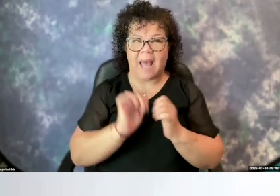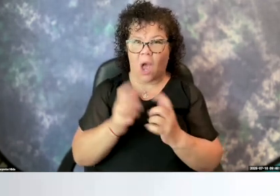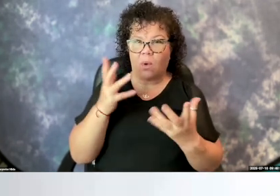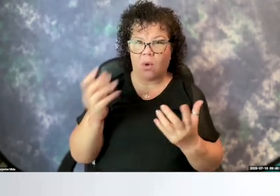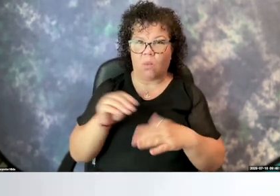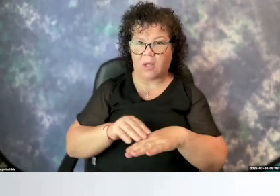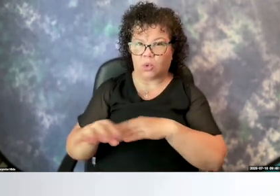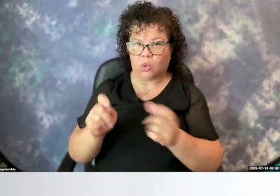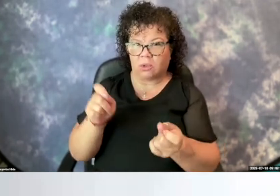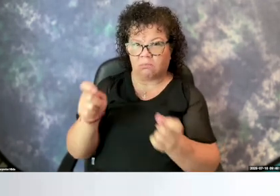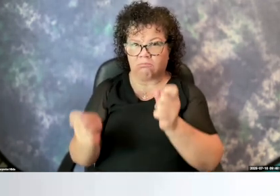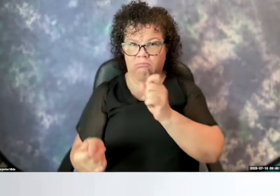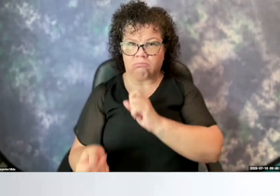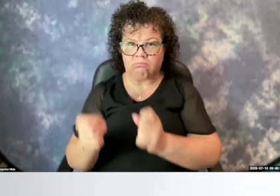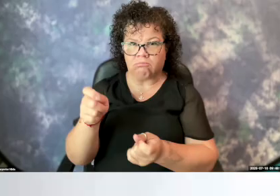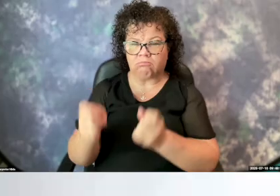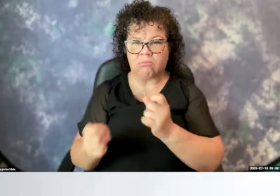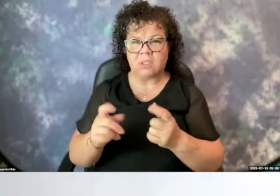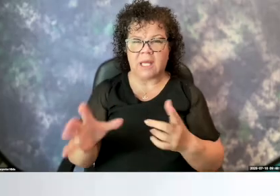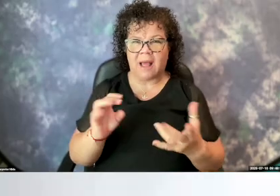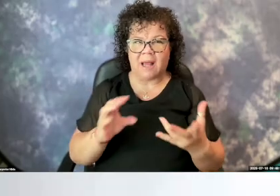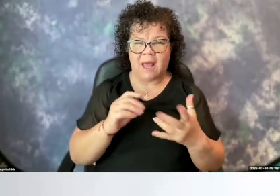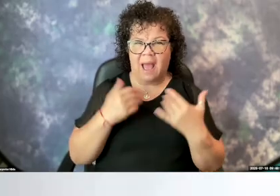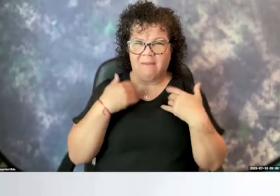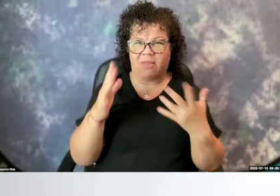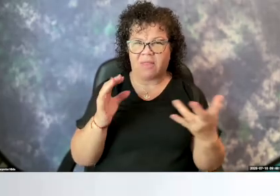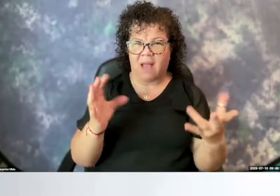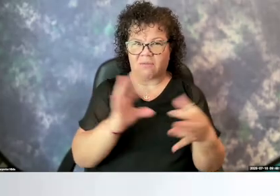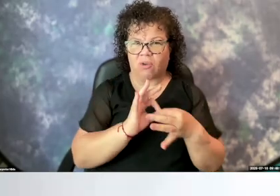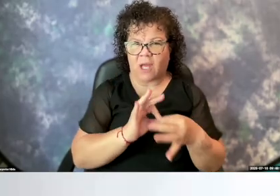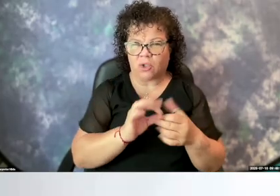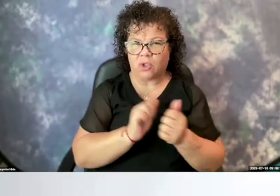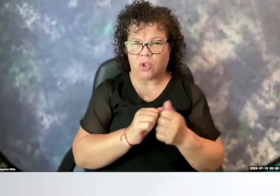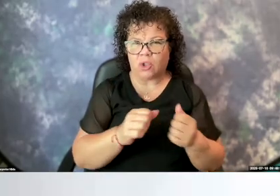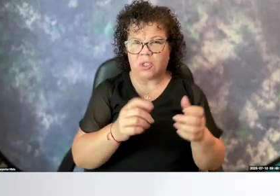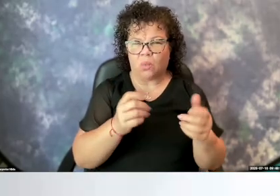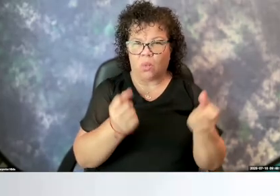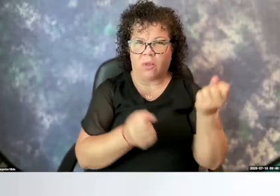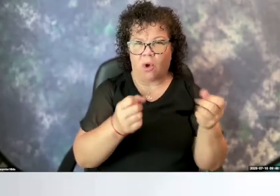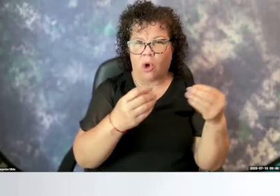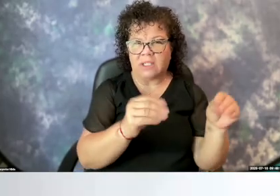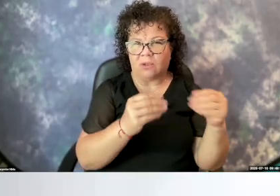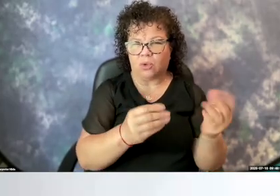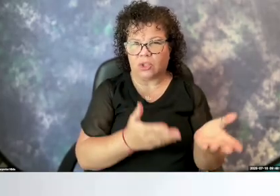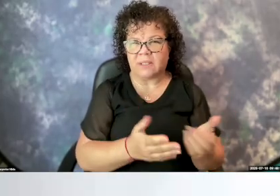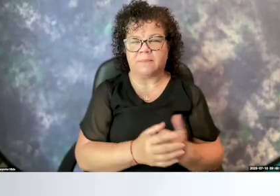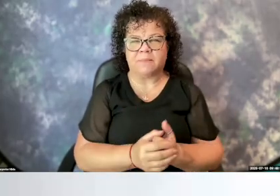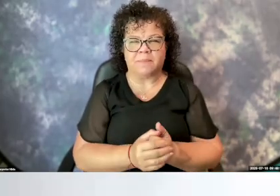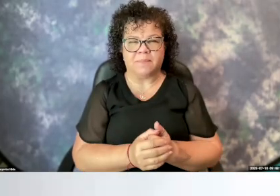we want to shape this alignment across dealerships. So I hope that answers your question, Lydia.